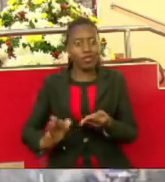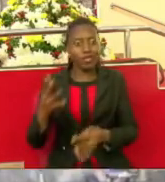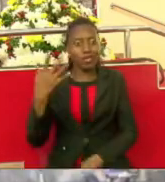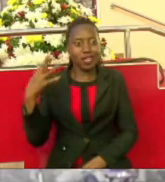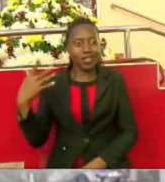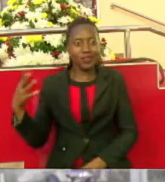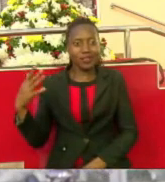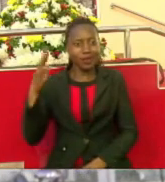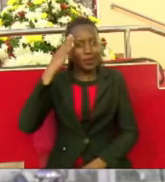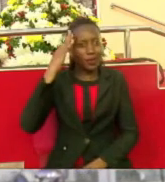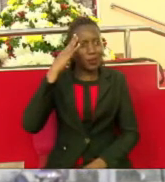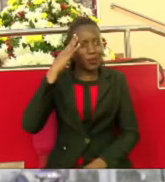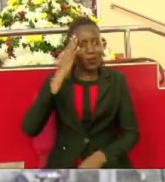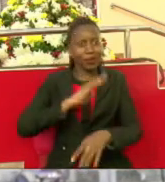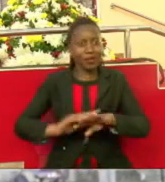Because you are useless.